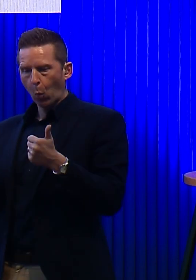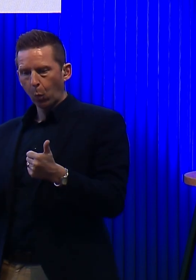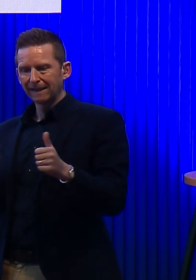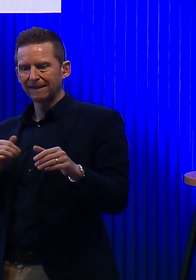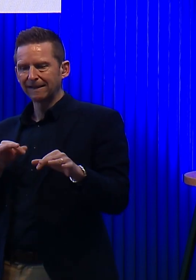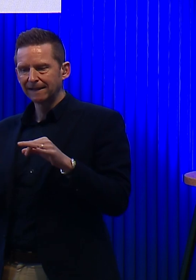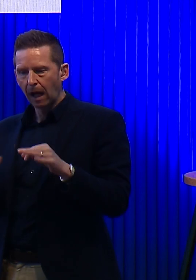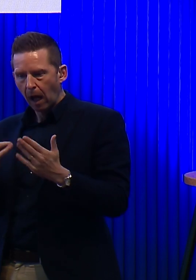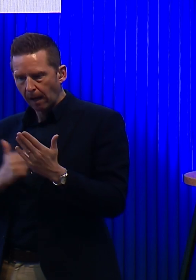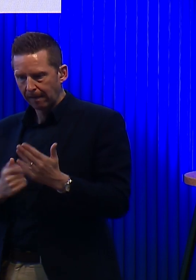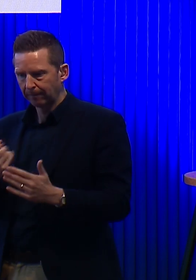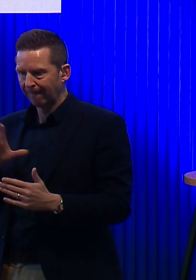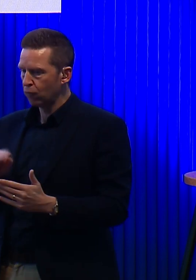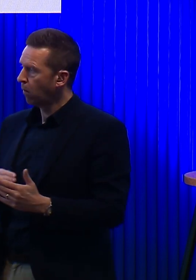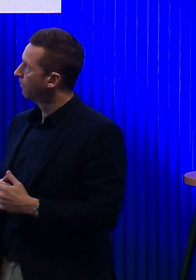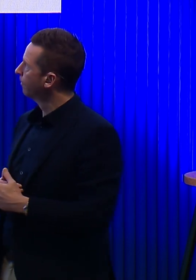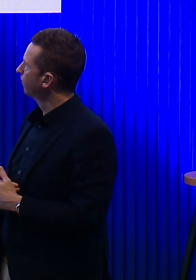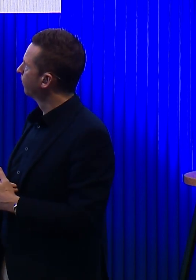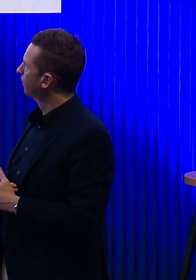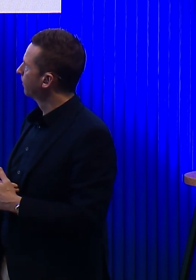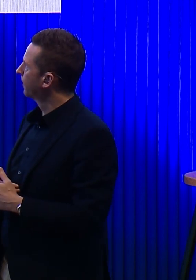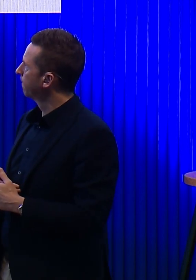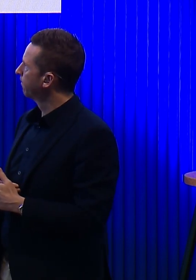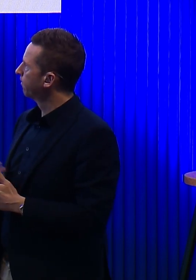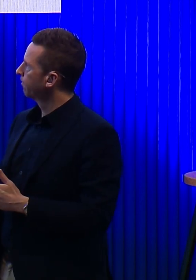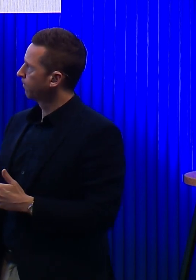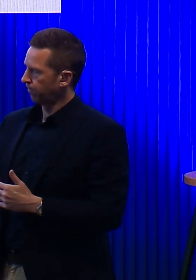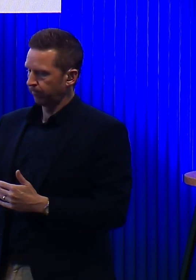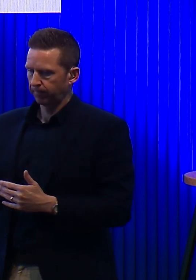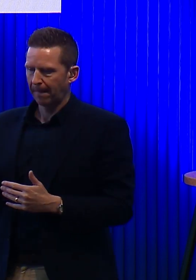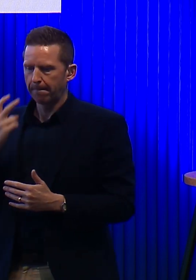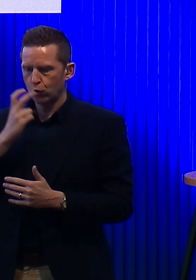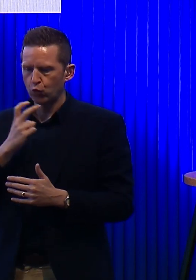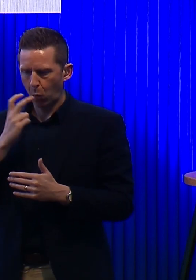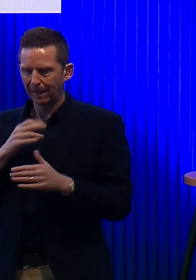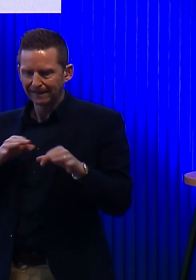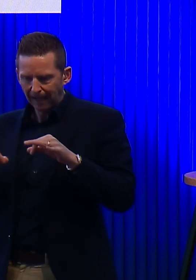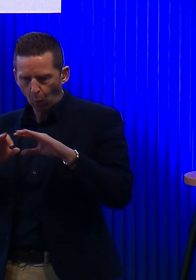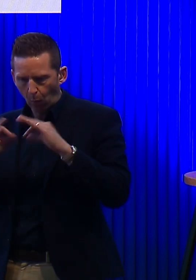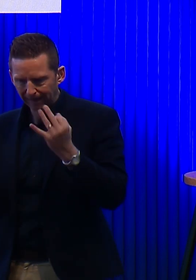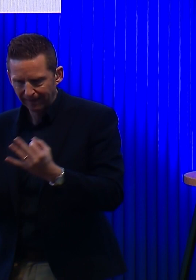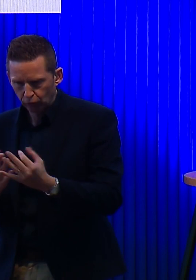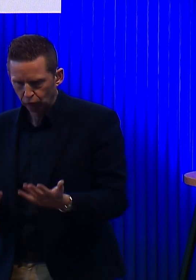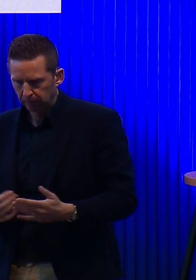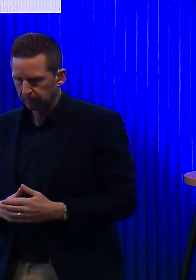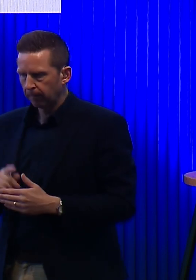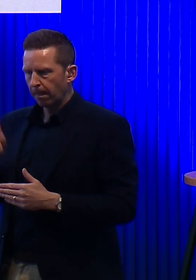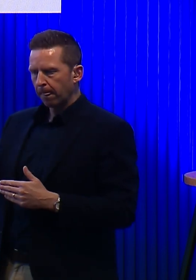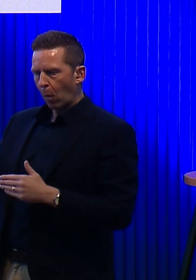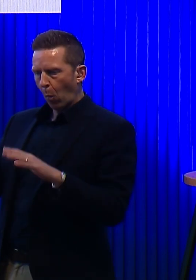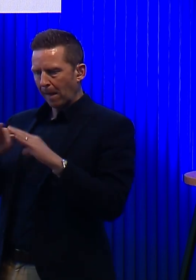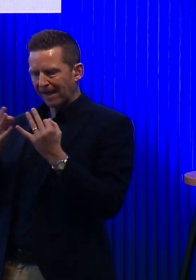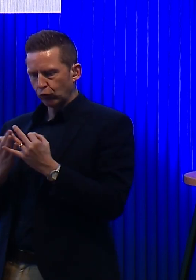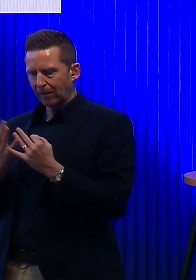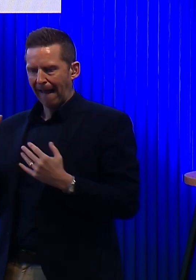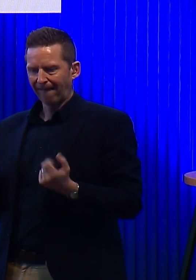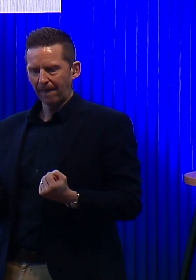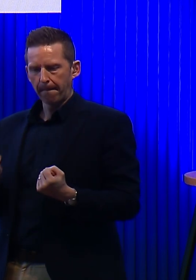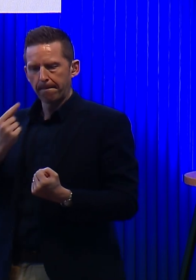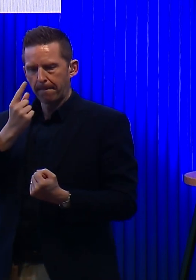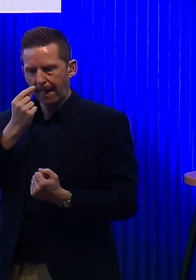comes from mature design organizations. So this is organizations with the